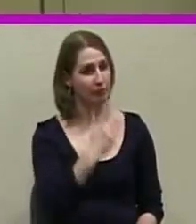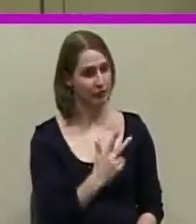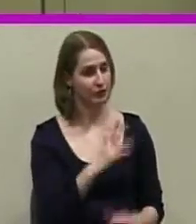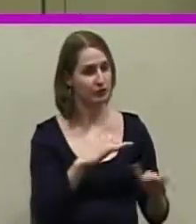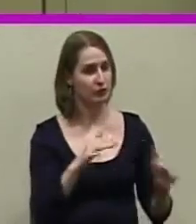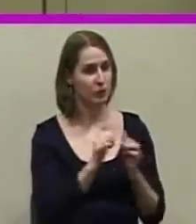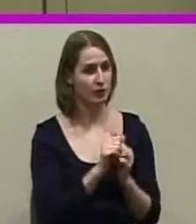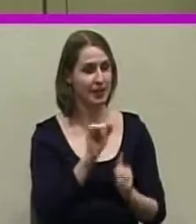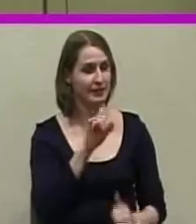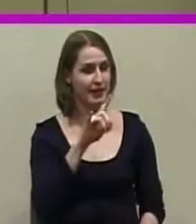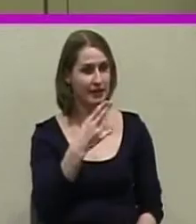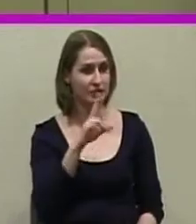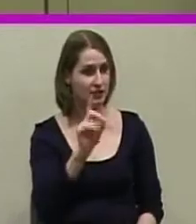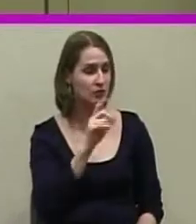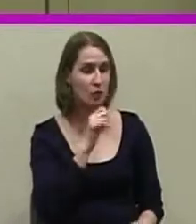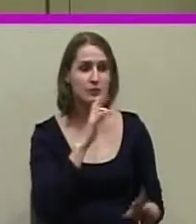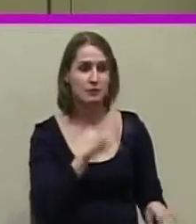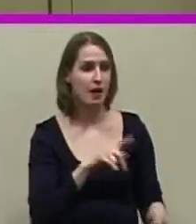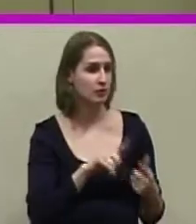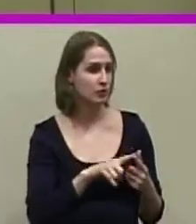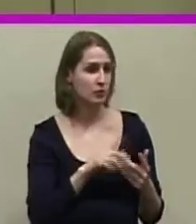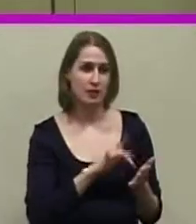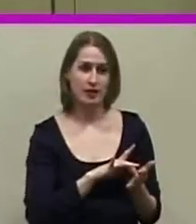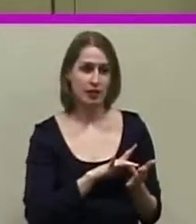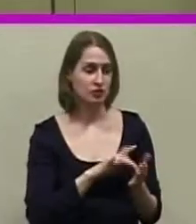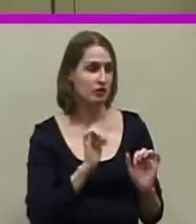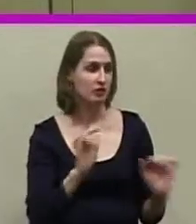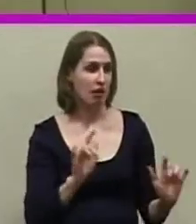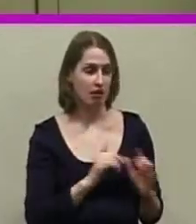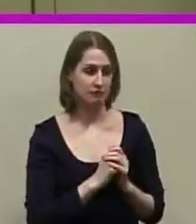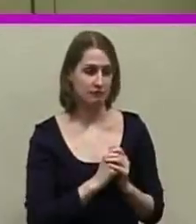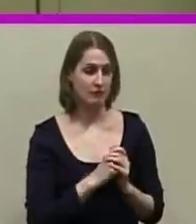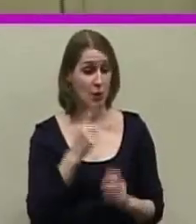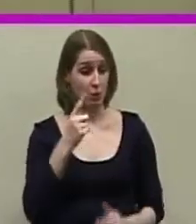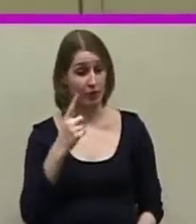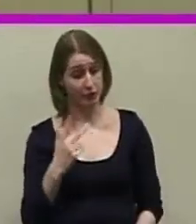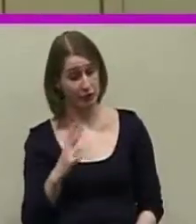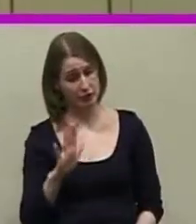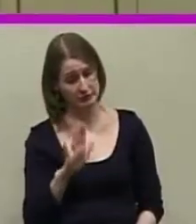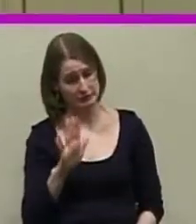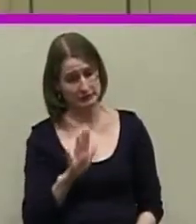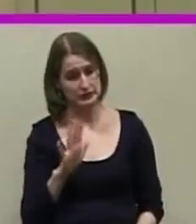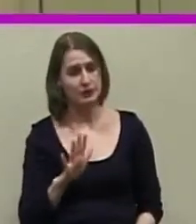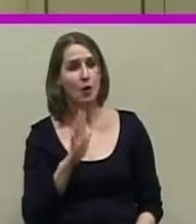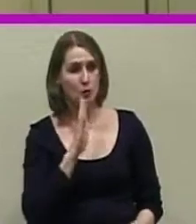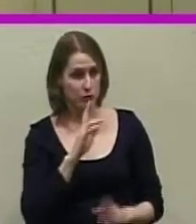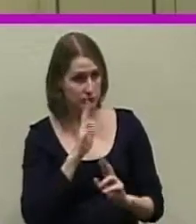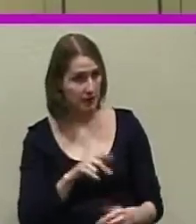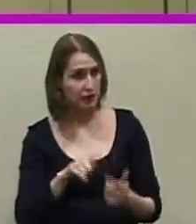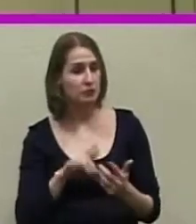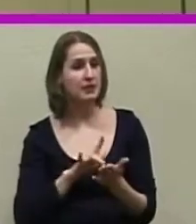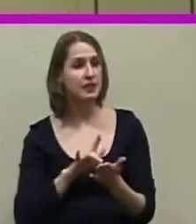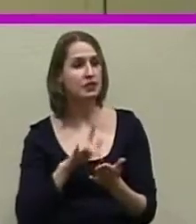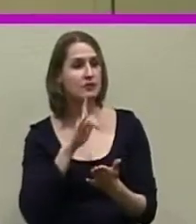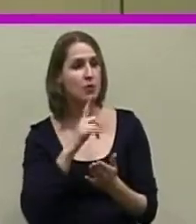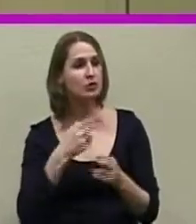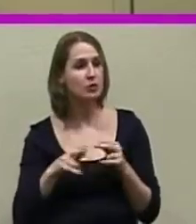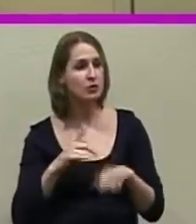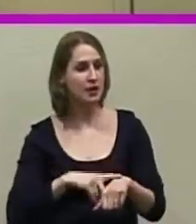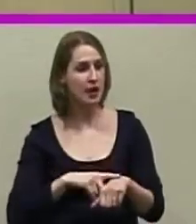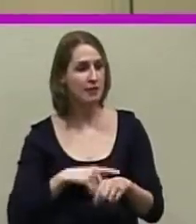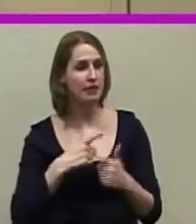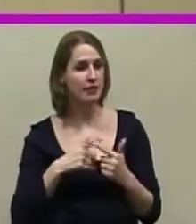ADHD do not respond to medication at all. Another third, roughly, will respond to a medication for a short period of time and then